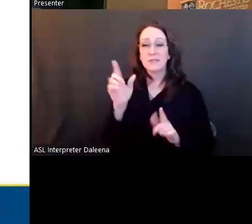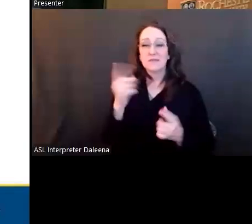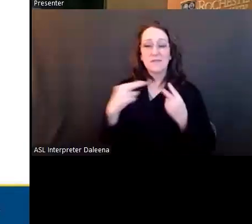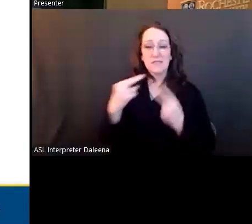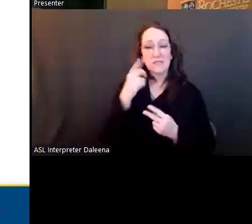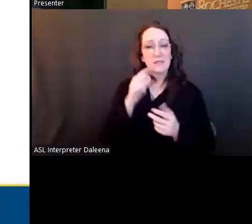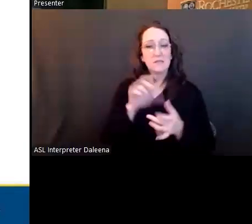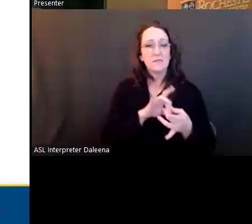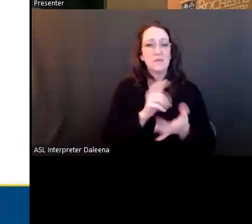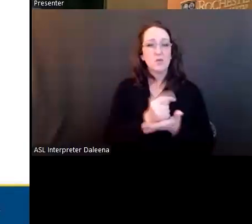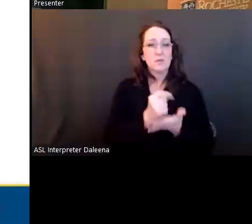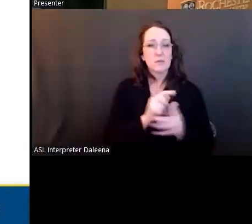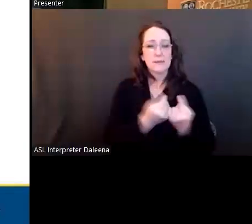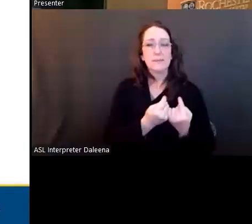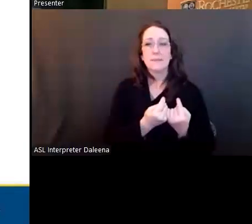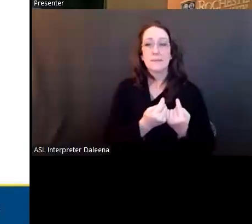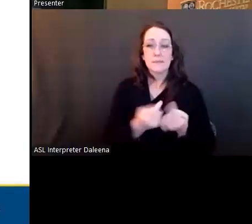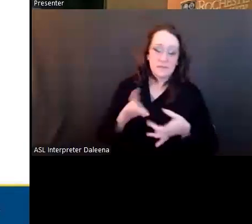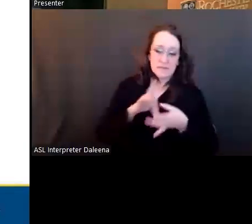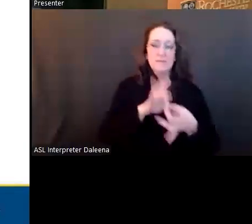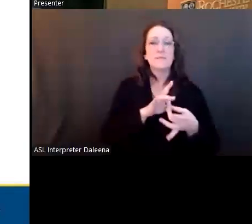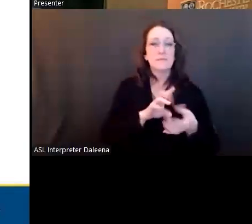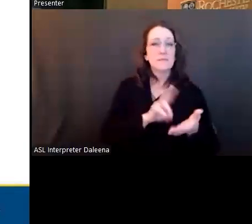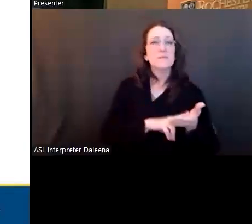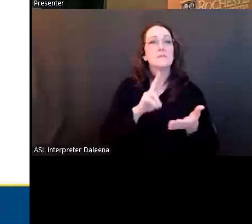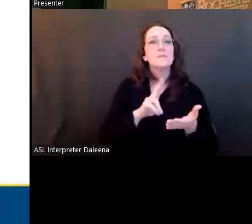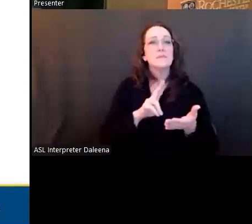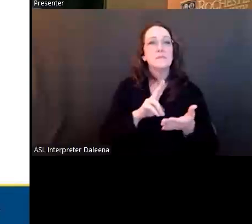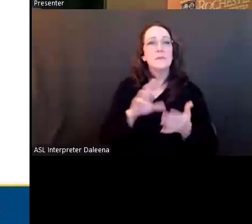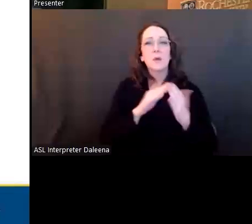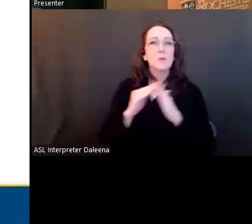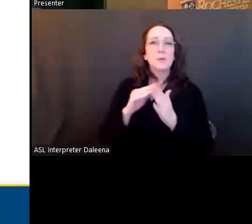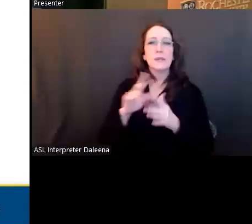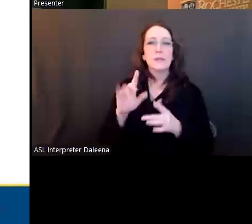team. Since her enrollment with Community Ties in January of 2024,